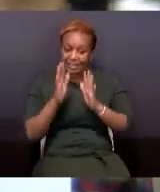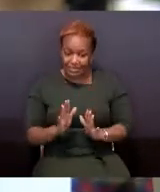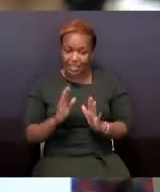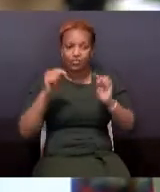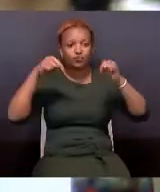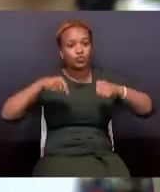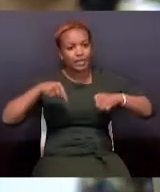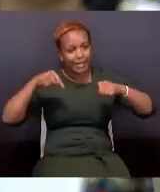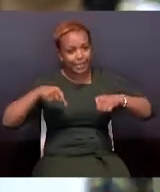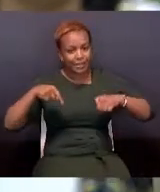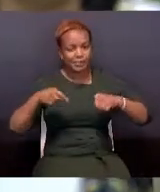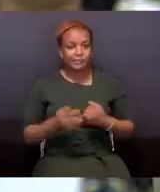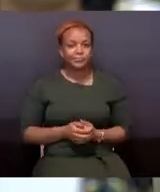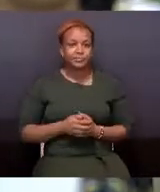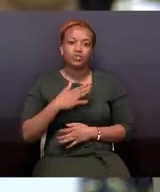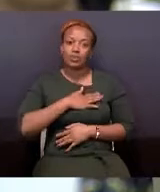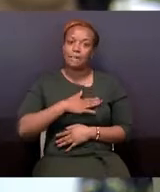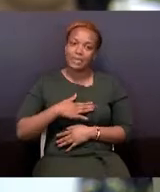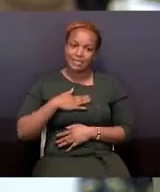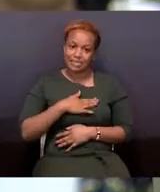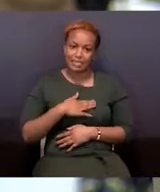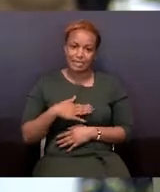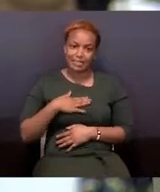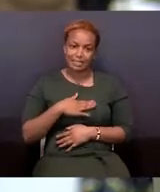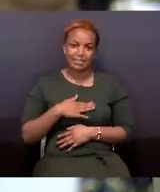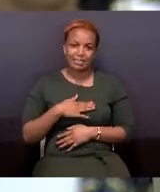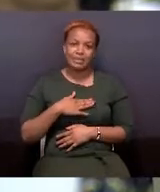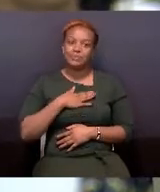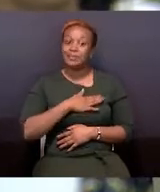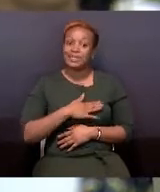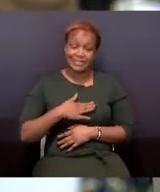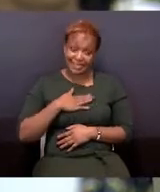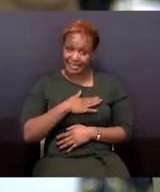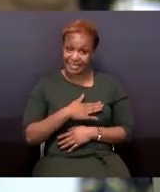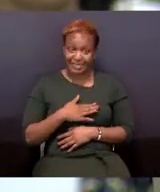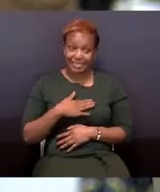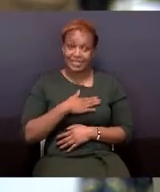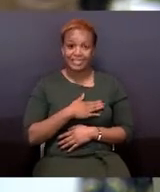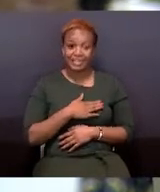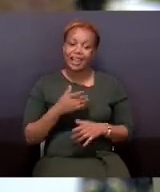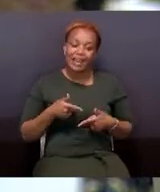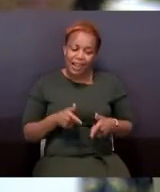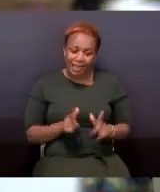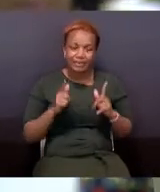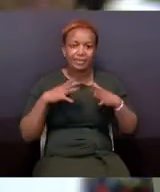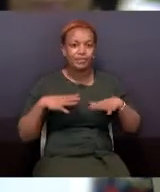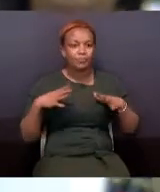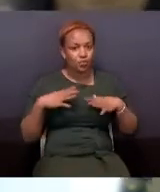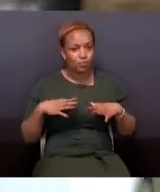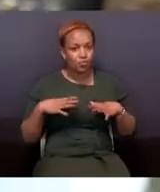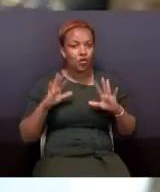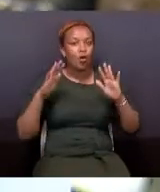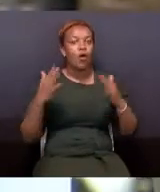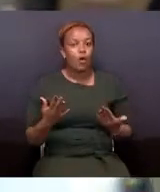today. Please, please, let the people of President